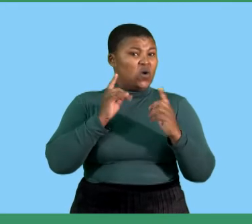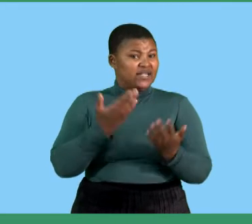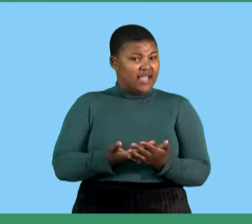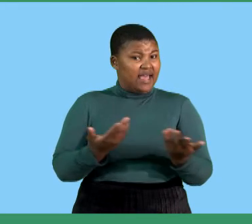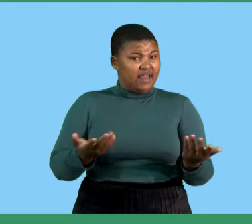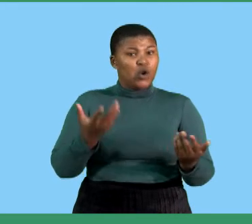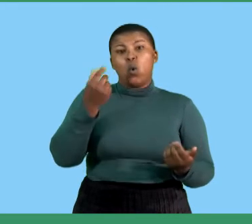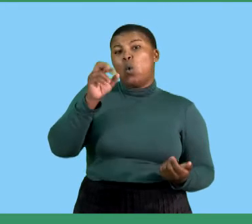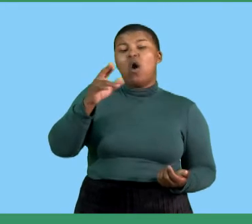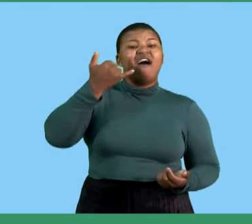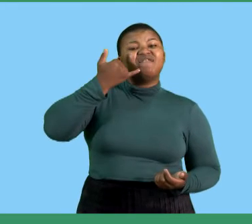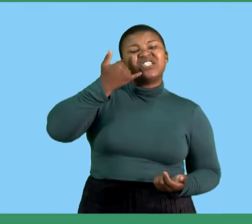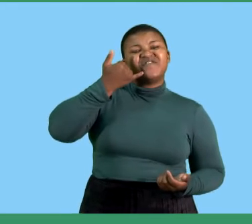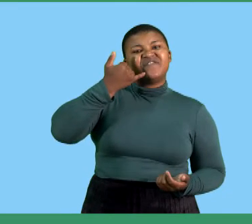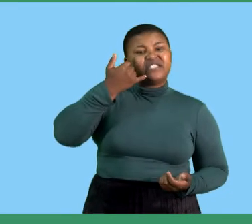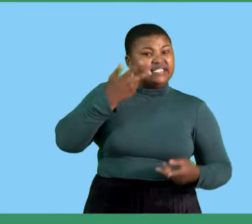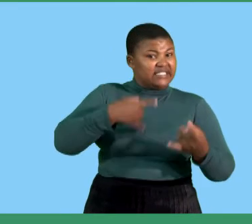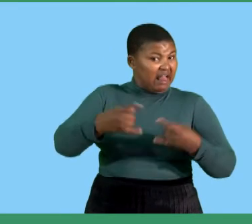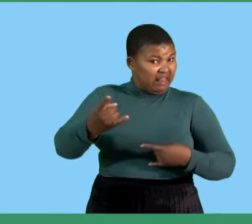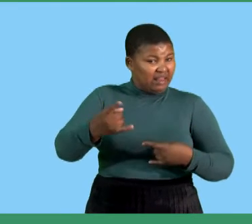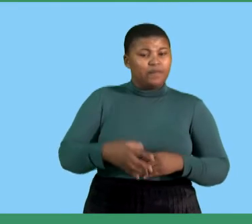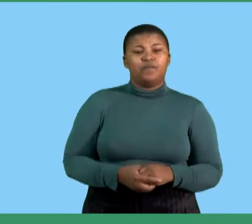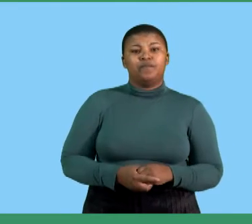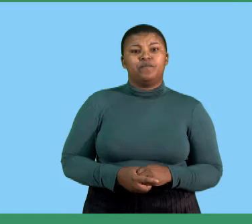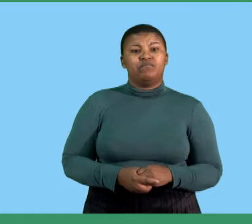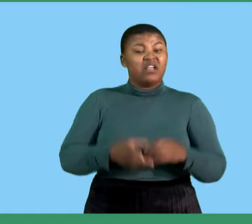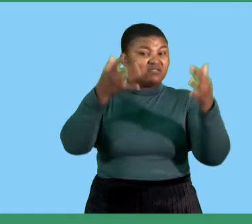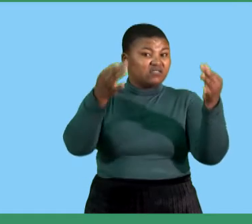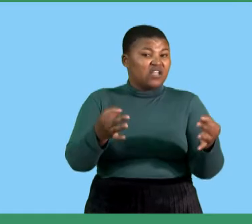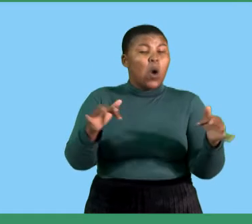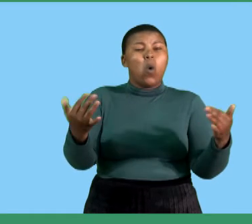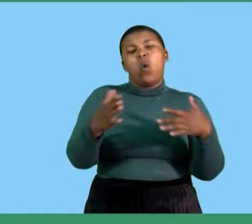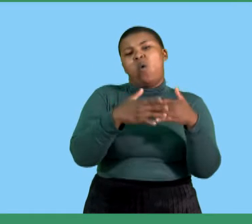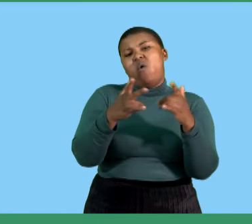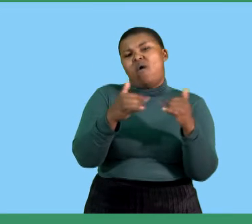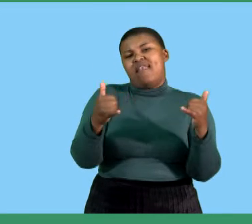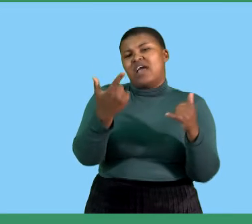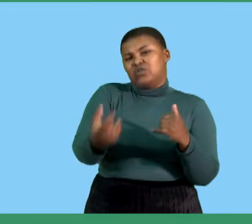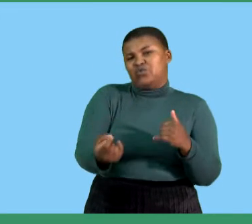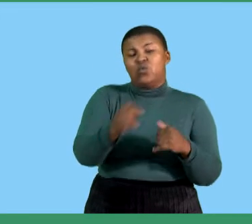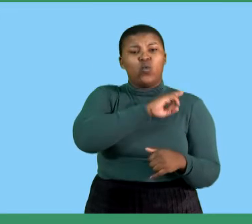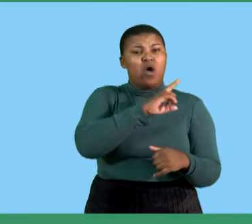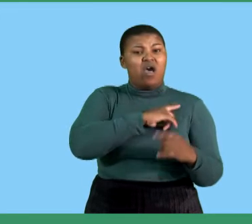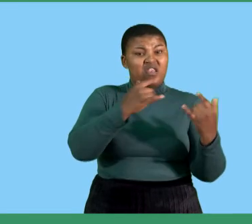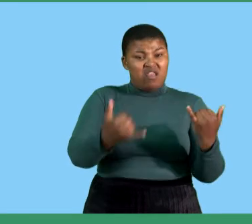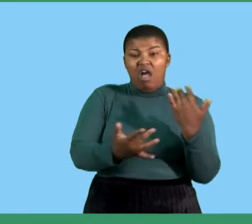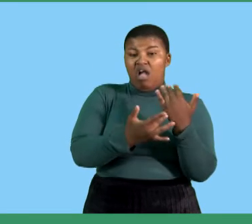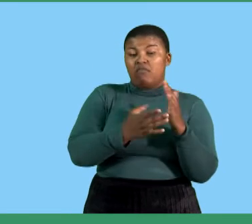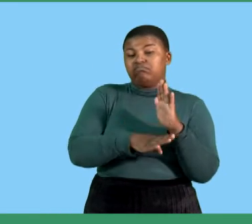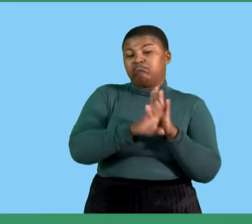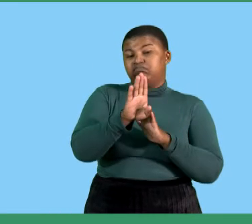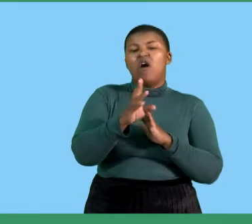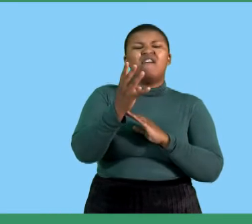use telephone selling, maybe. It is up to you. Or you can now use internet, because that's what's happening now. Fourth